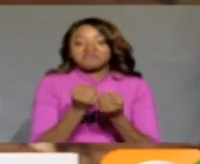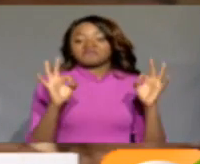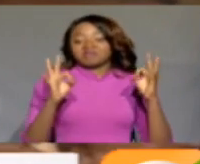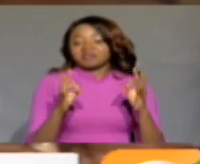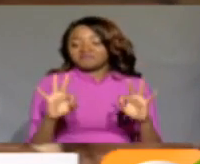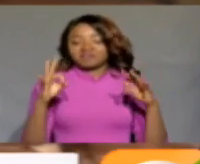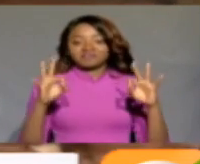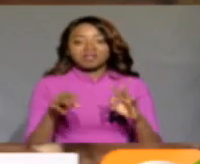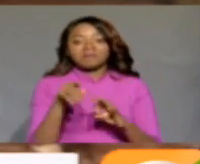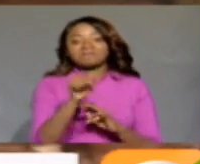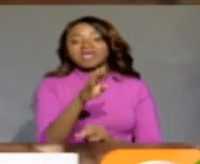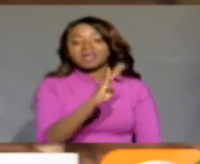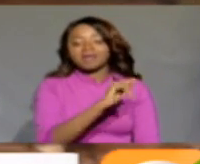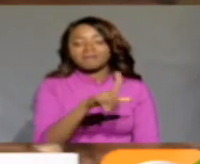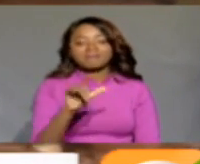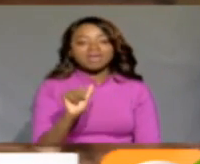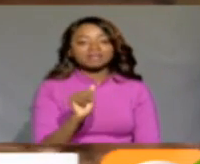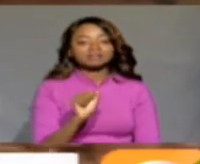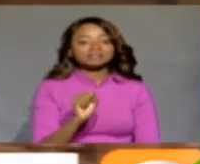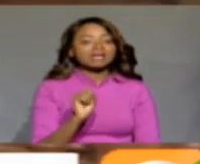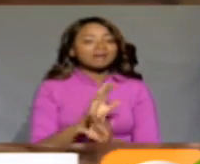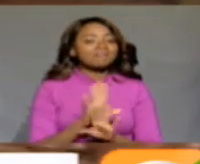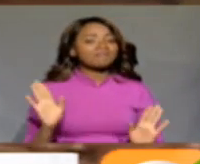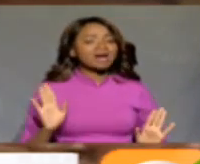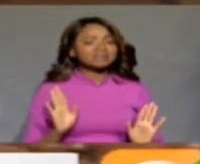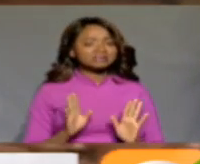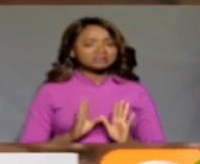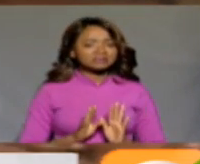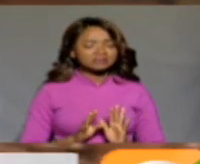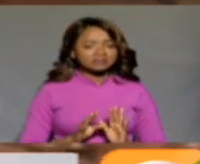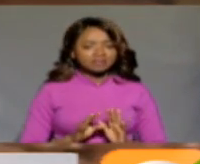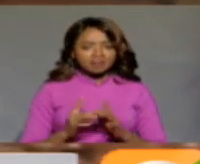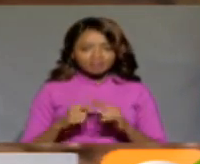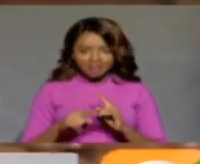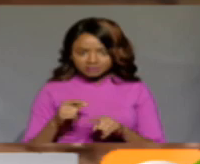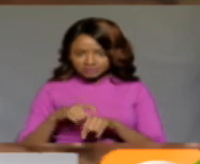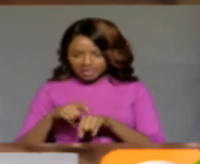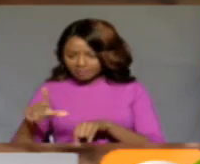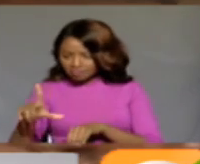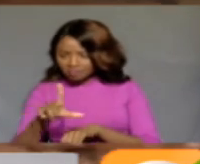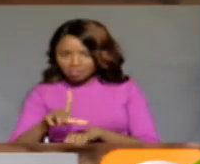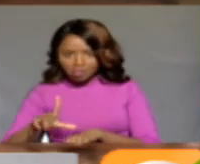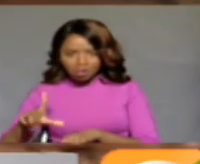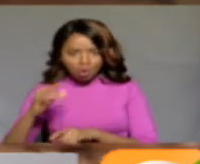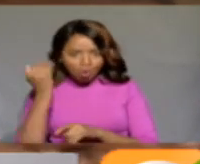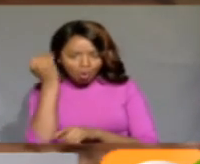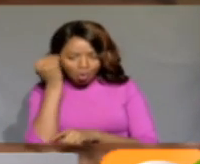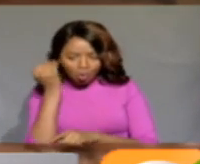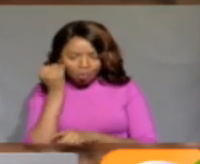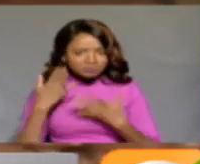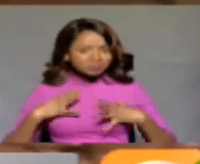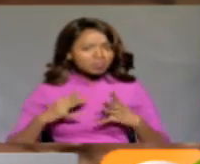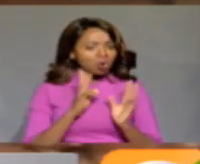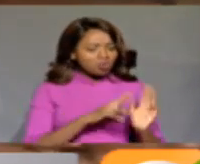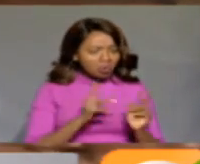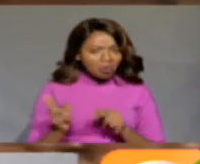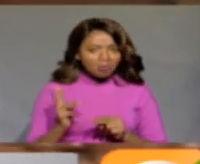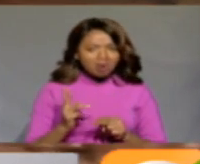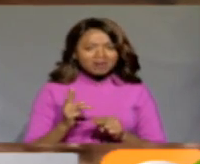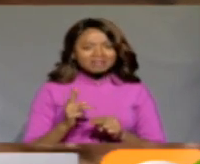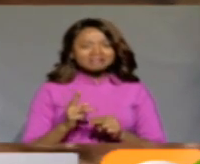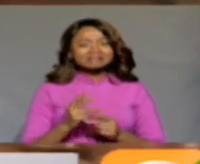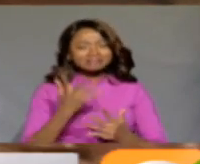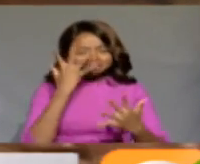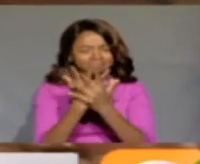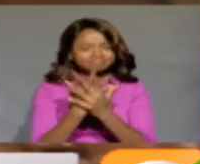huge cash bills and bonds. Whereas on the other hand, when you go to these local courts, common wananchi are being convicted each and every day with very